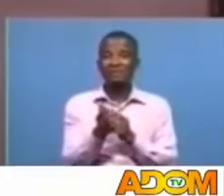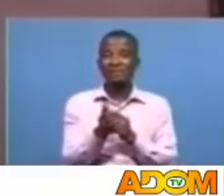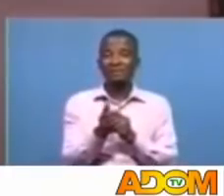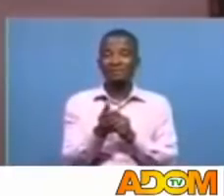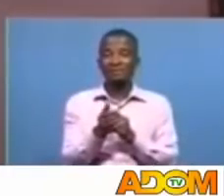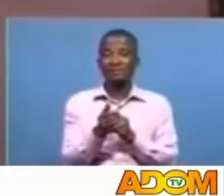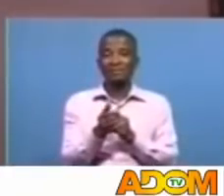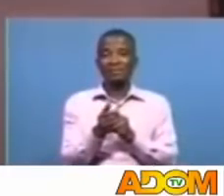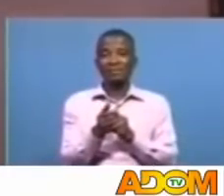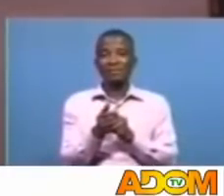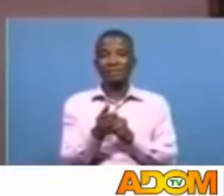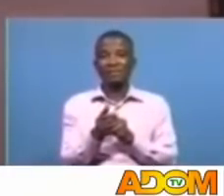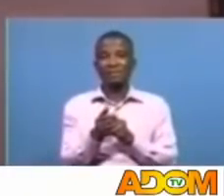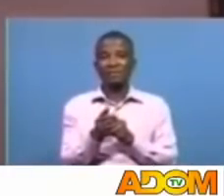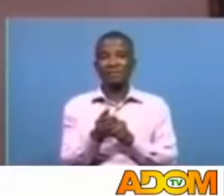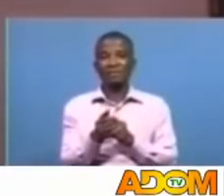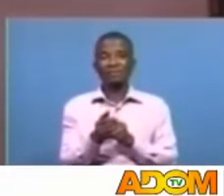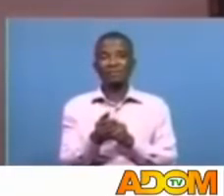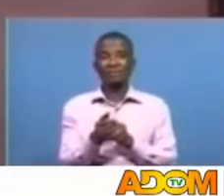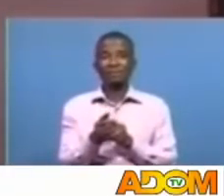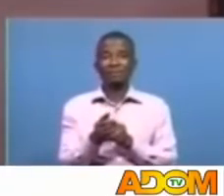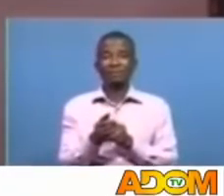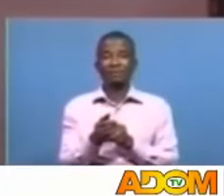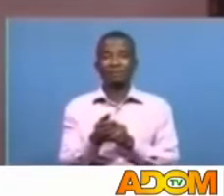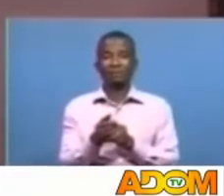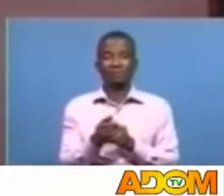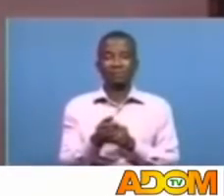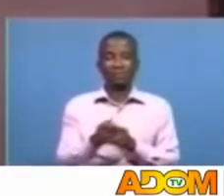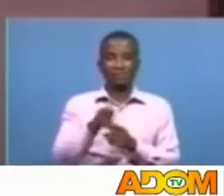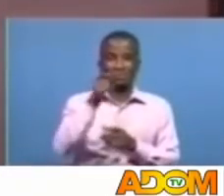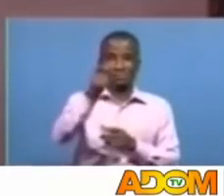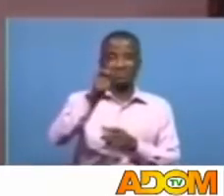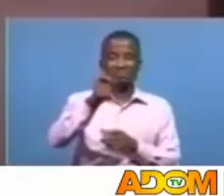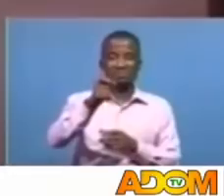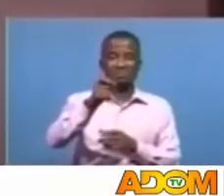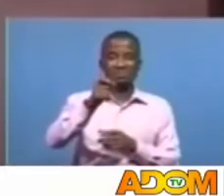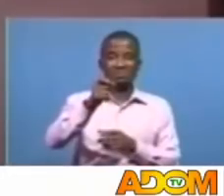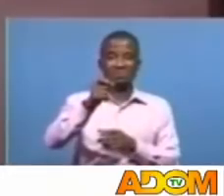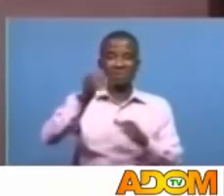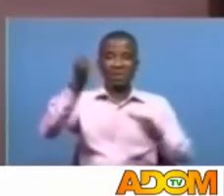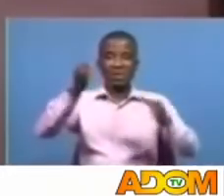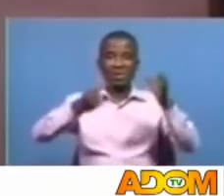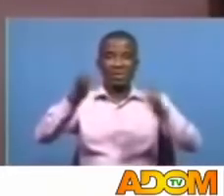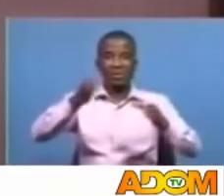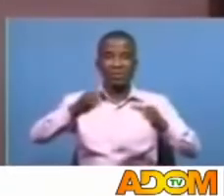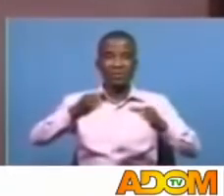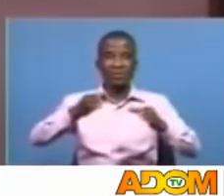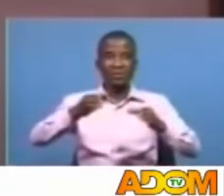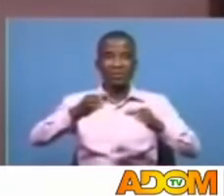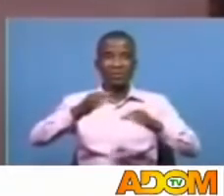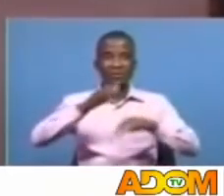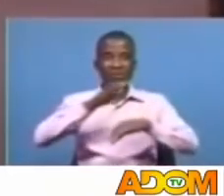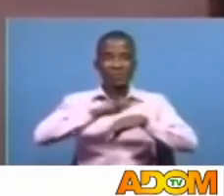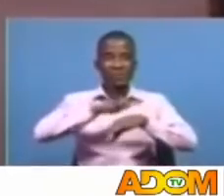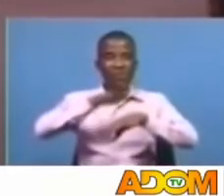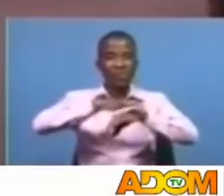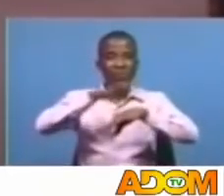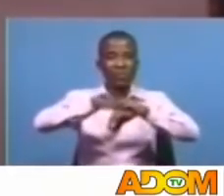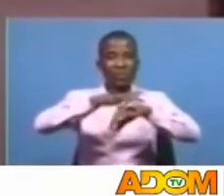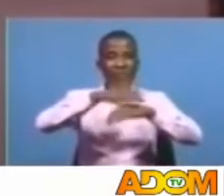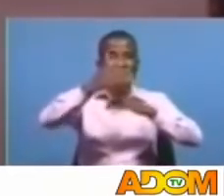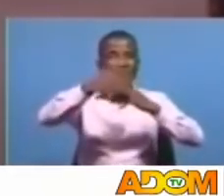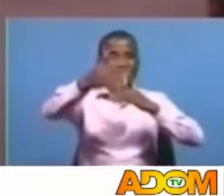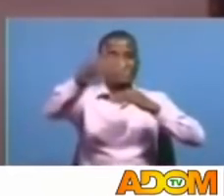an invitation of the to the court to go on a frolic which has absolutely